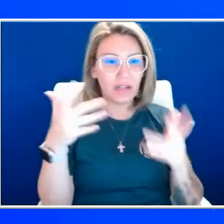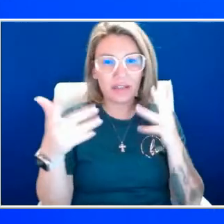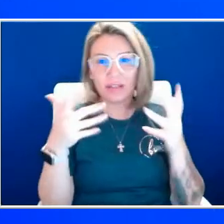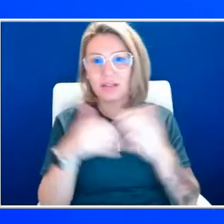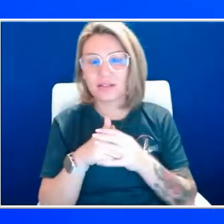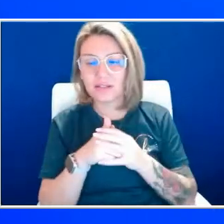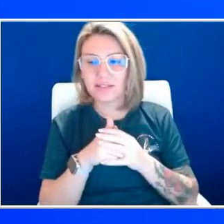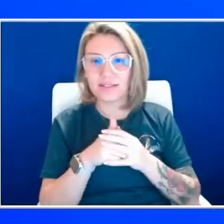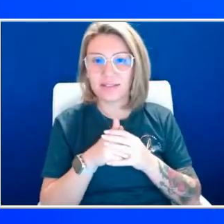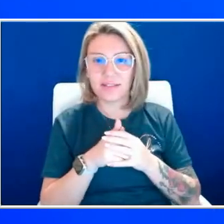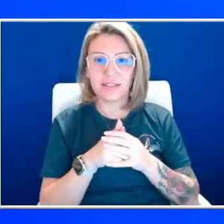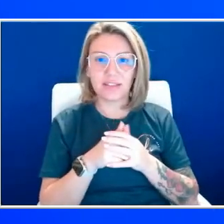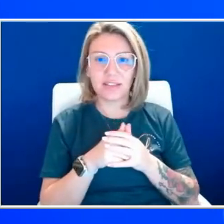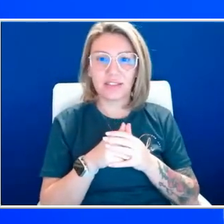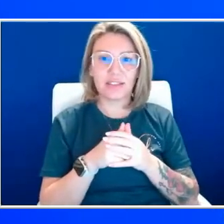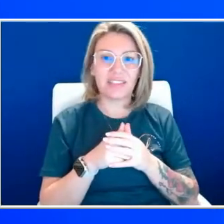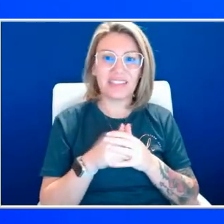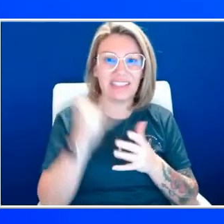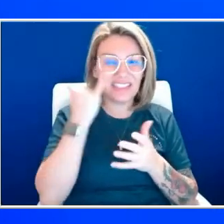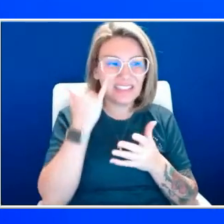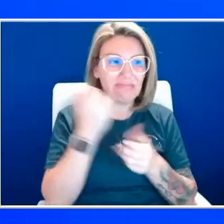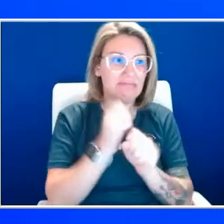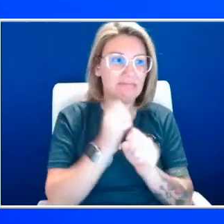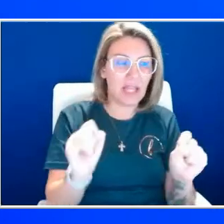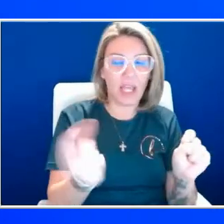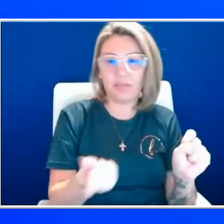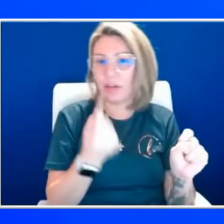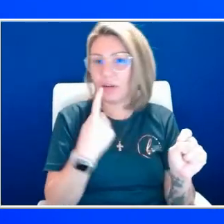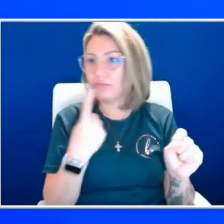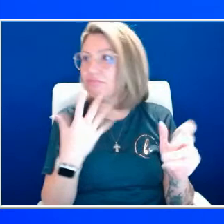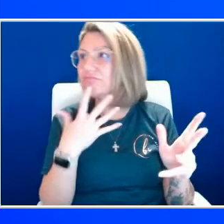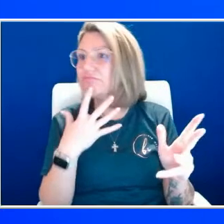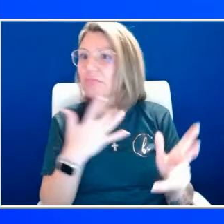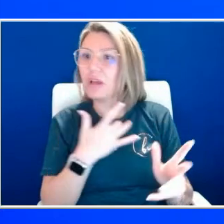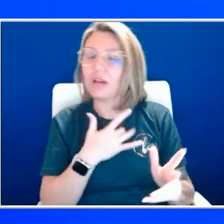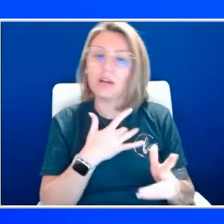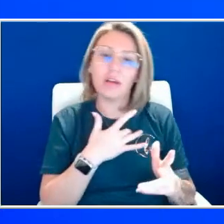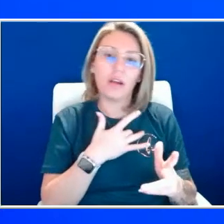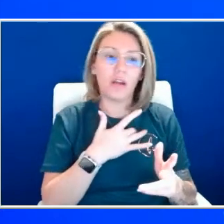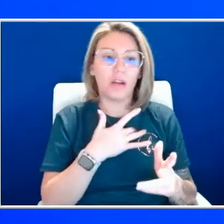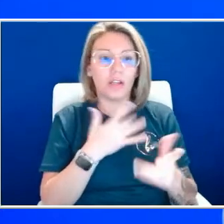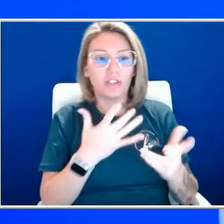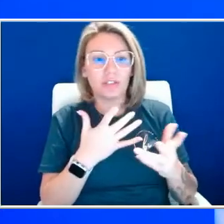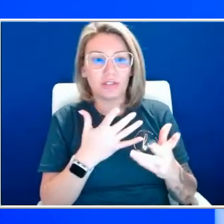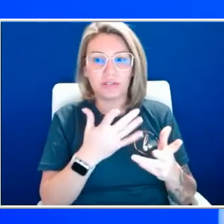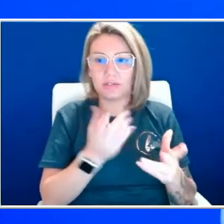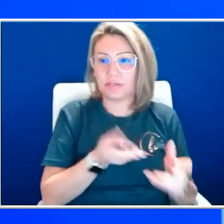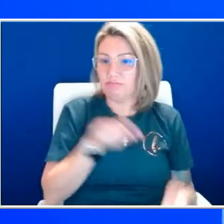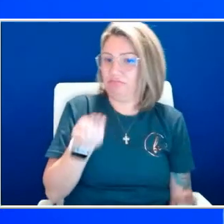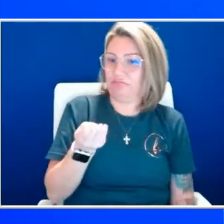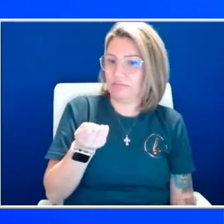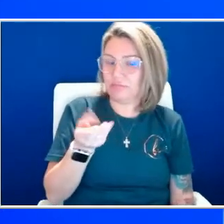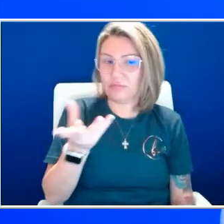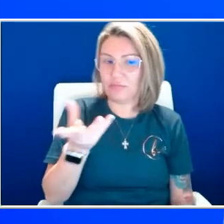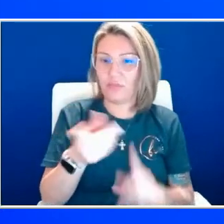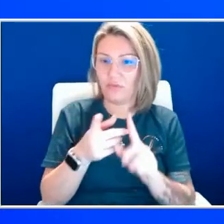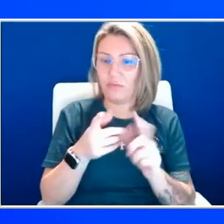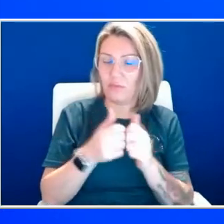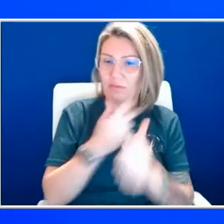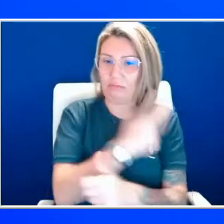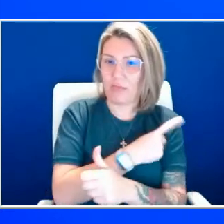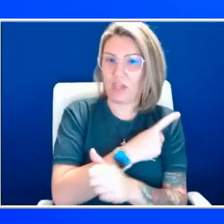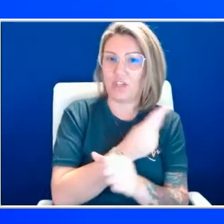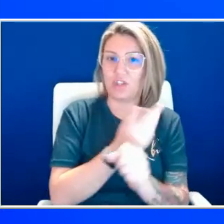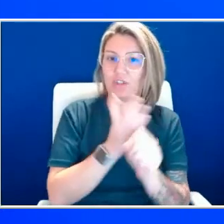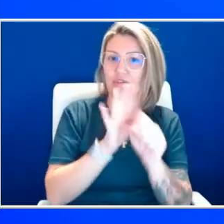even is it safe to take hearts from patients who have COVID, but heart is not affected. And we have actually, with